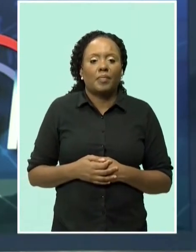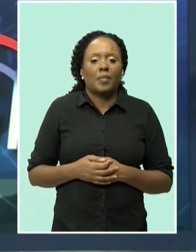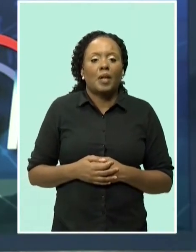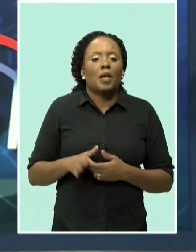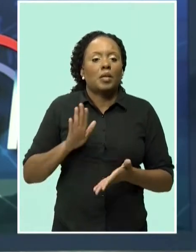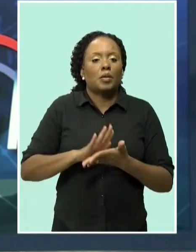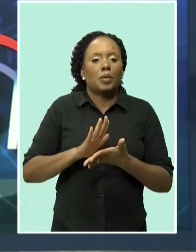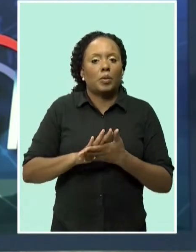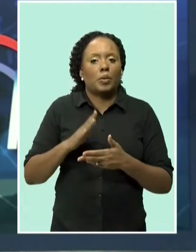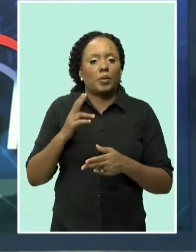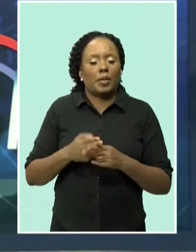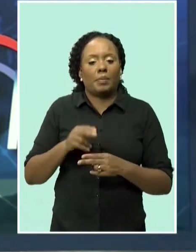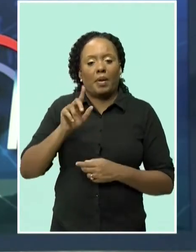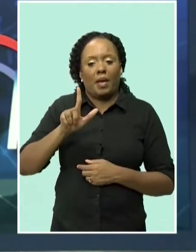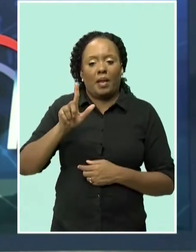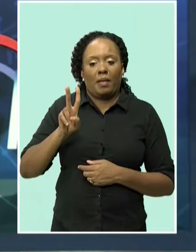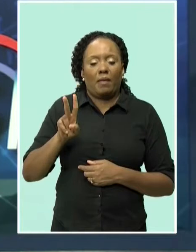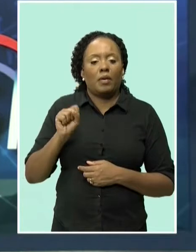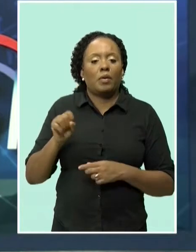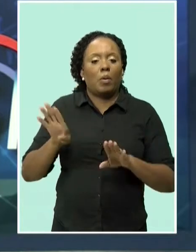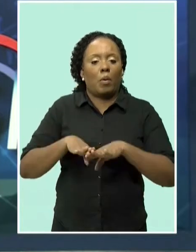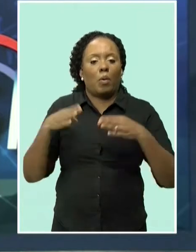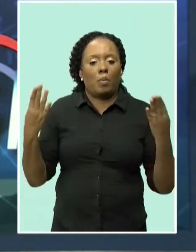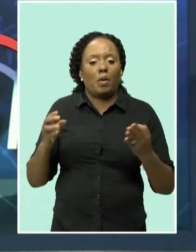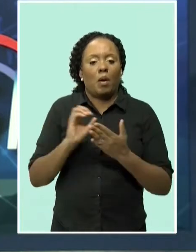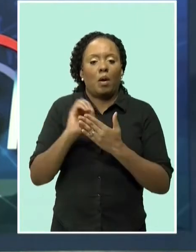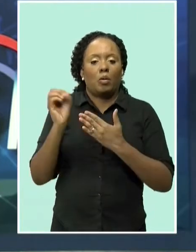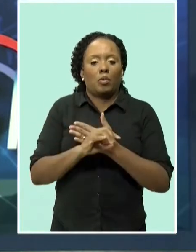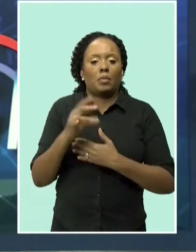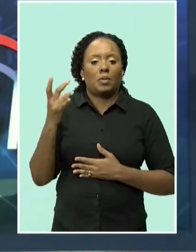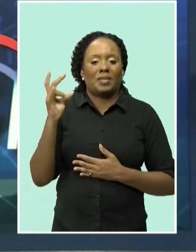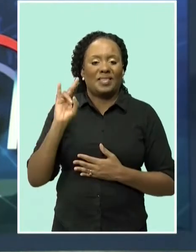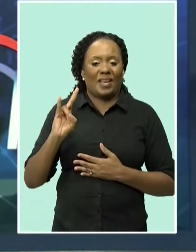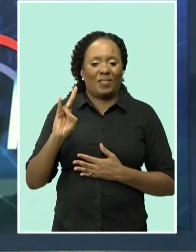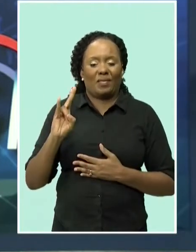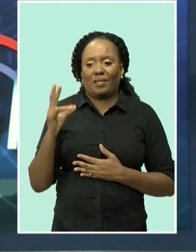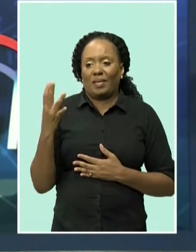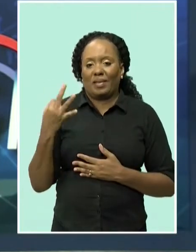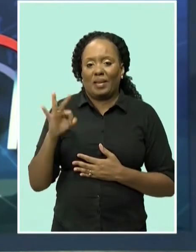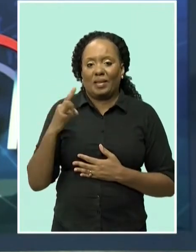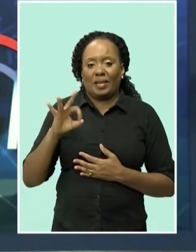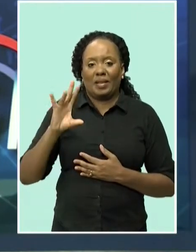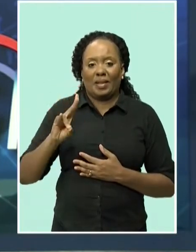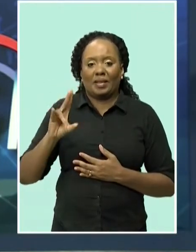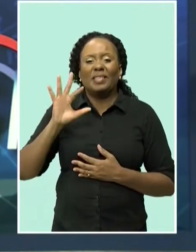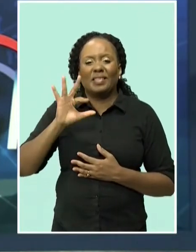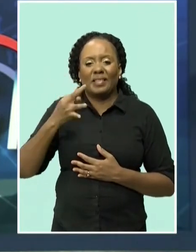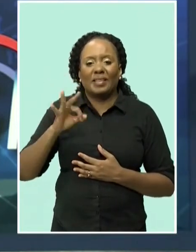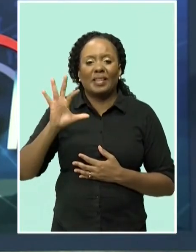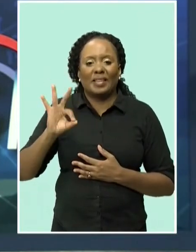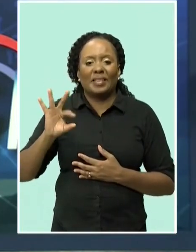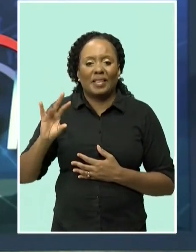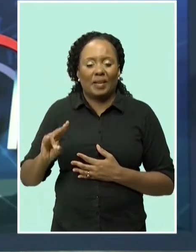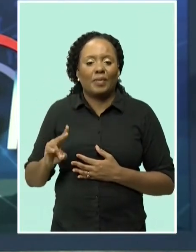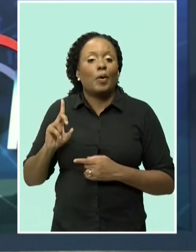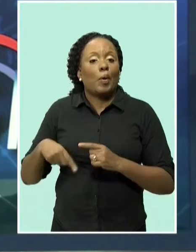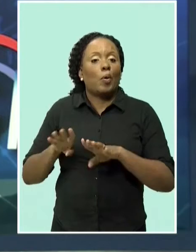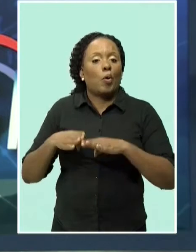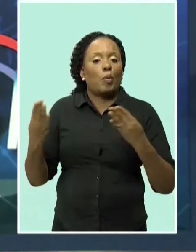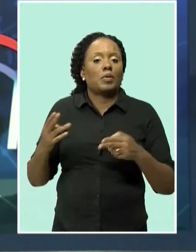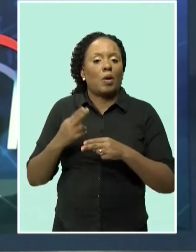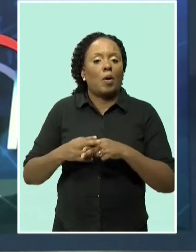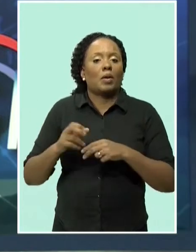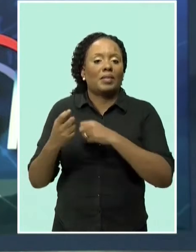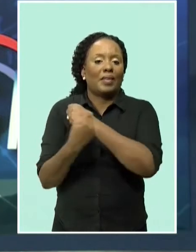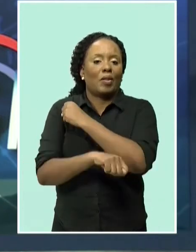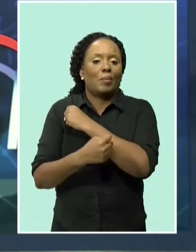It's a Lester Vaughan School, which was officially opened in October 7th, 1997. At the time, it was called the St. Thomas Secondary School, but was renamed